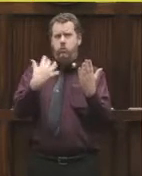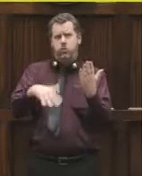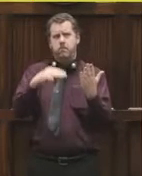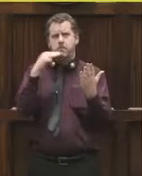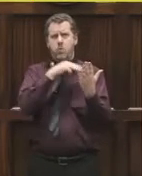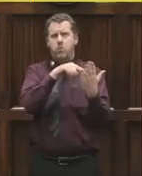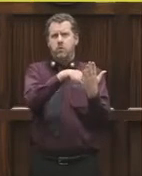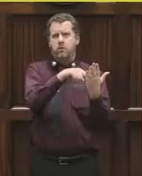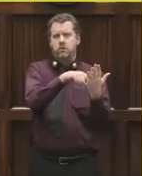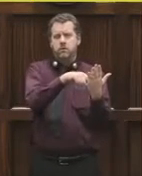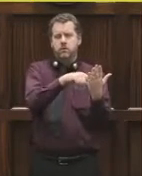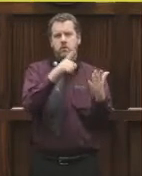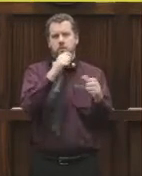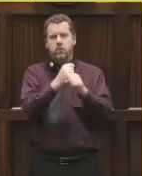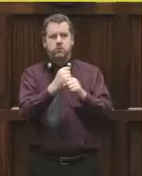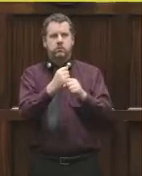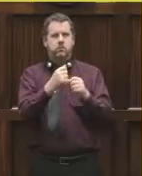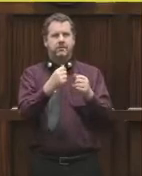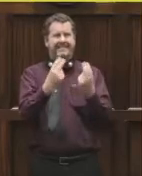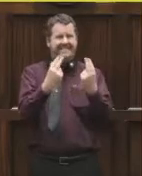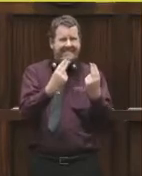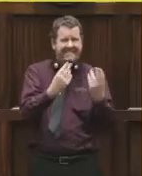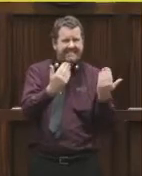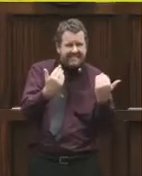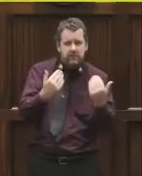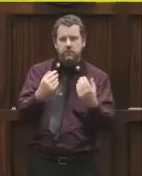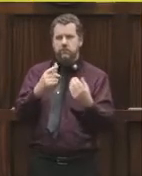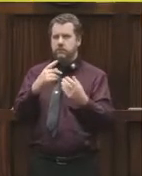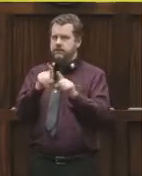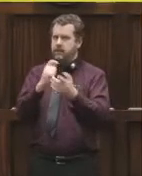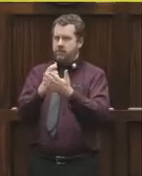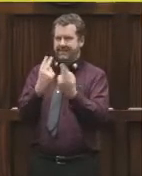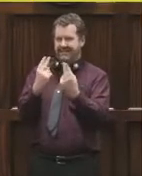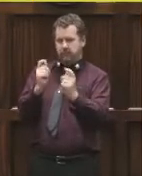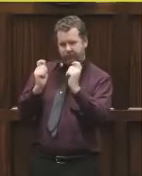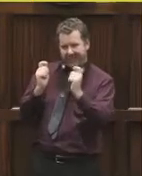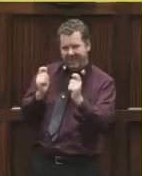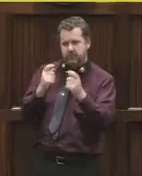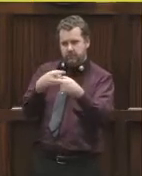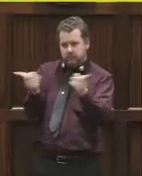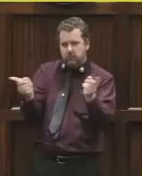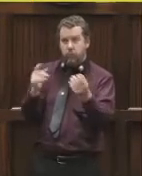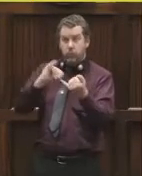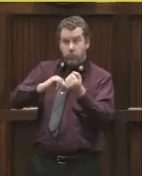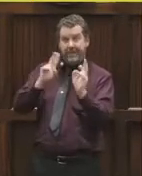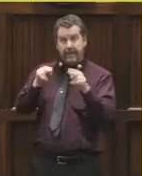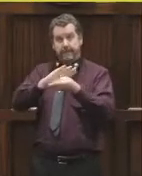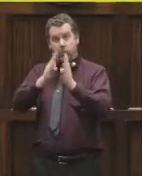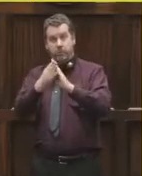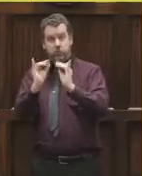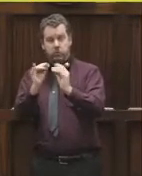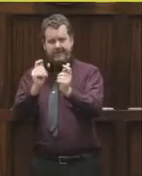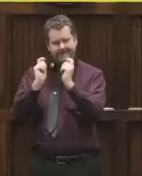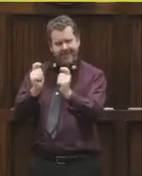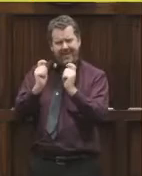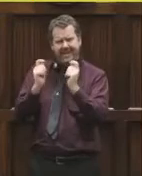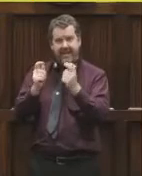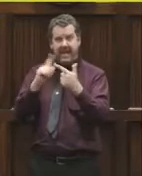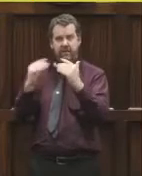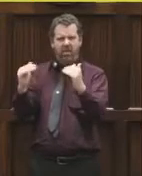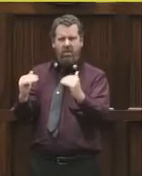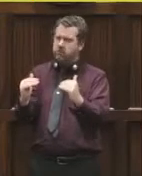into need the importance of training for those who can become interpreters, and good